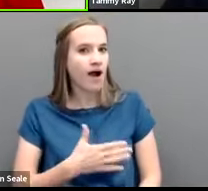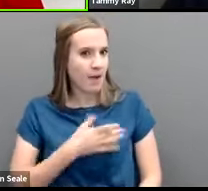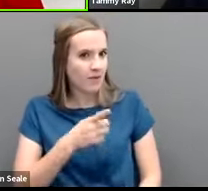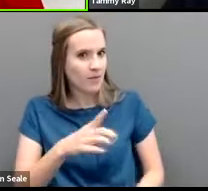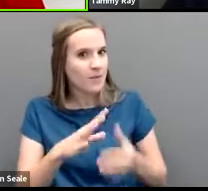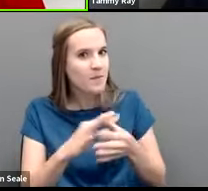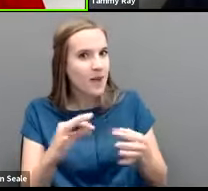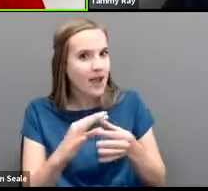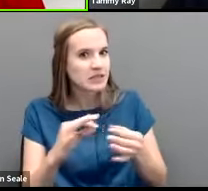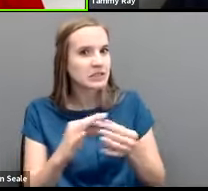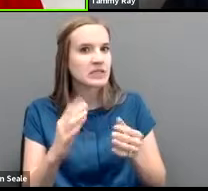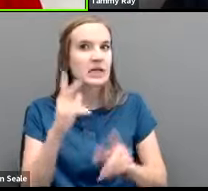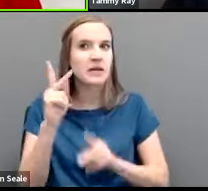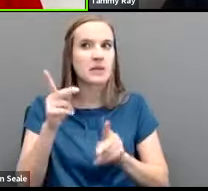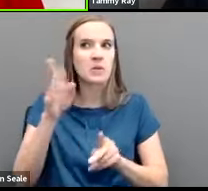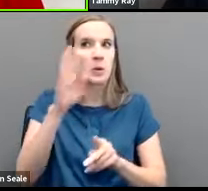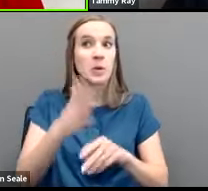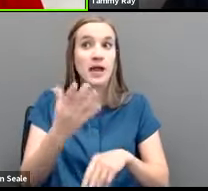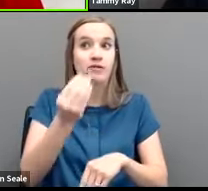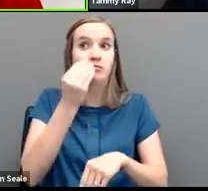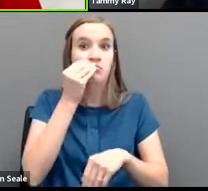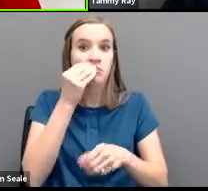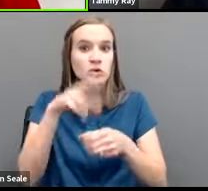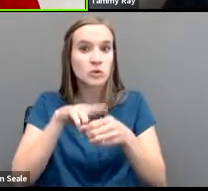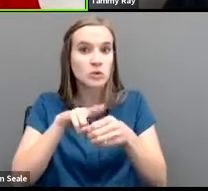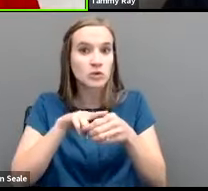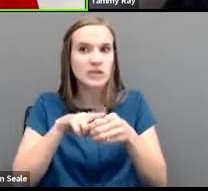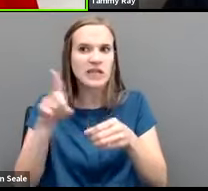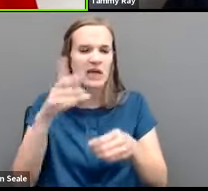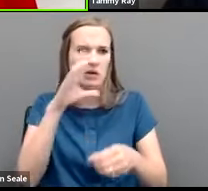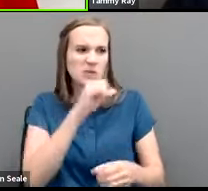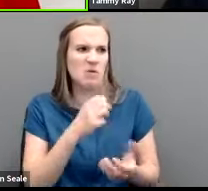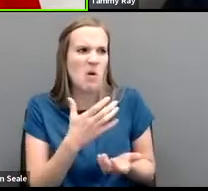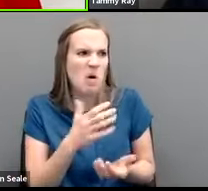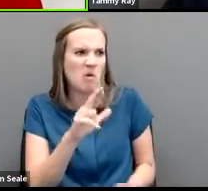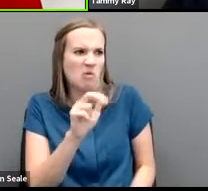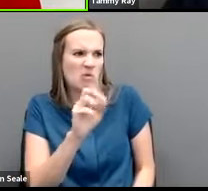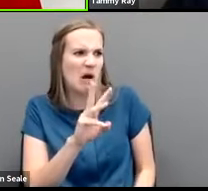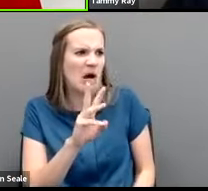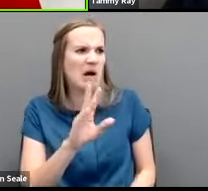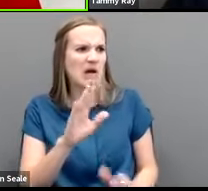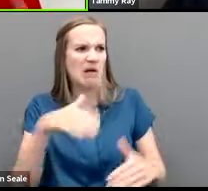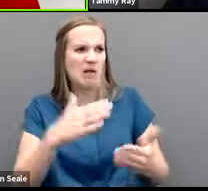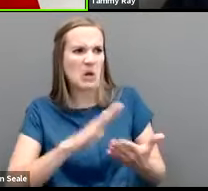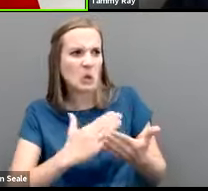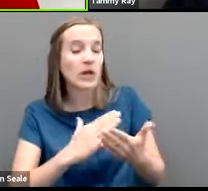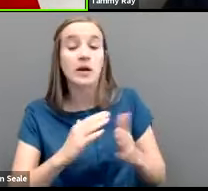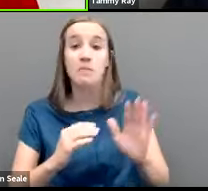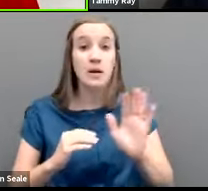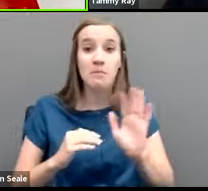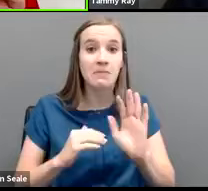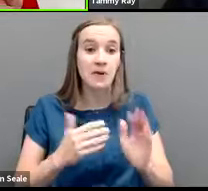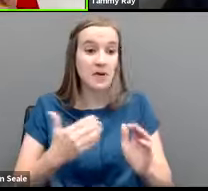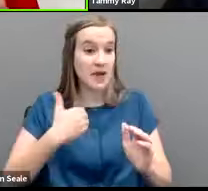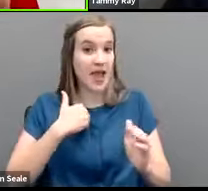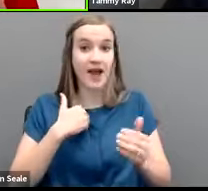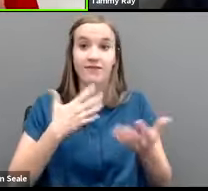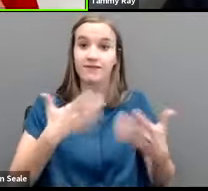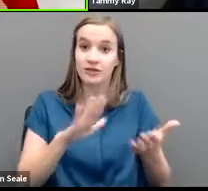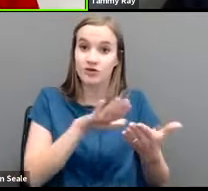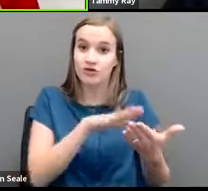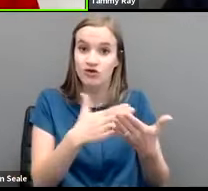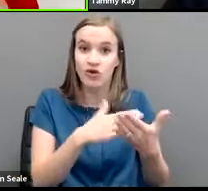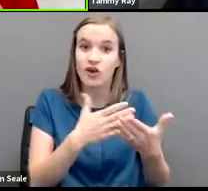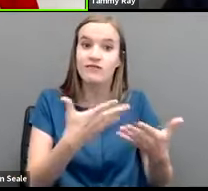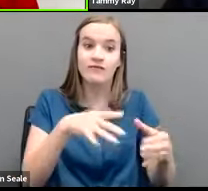who haven't tried sushi that it's all raw, but there's lots of options with cooked like tempura, so it's fried and